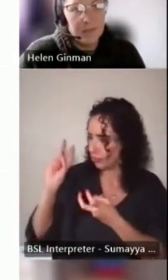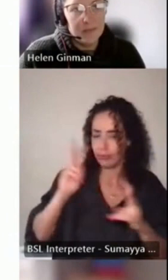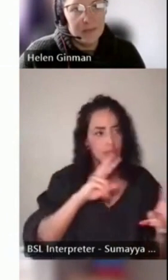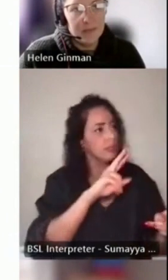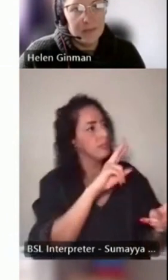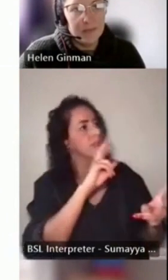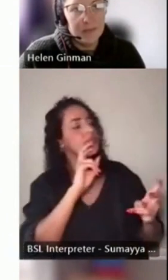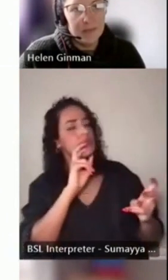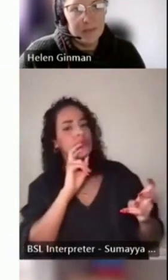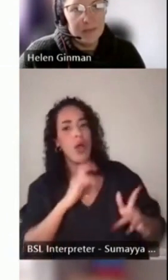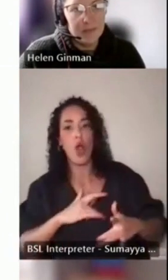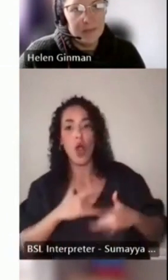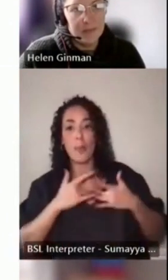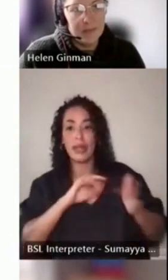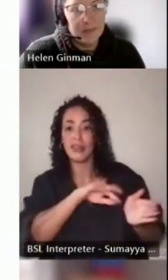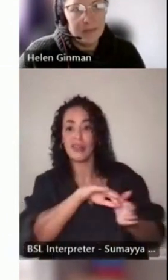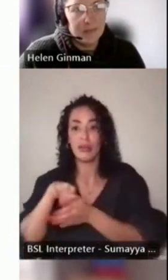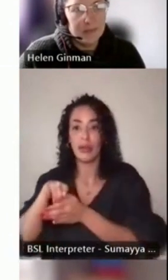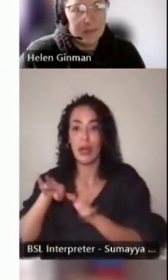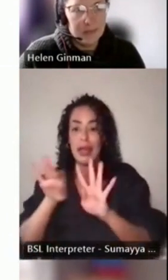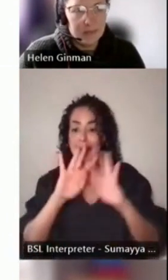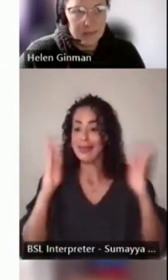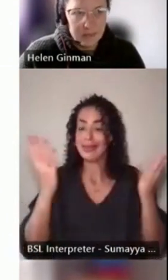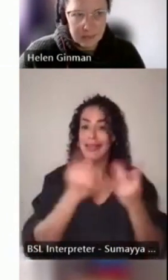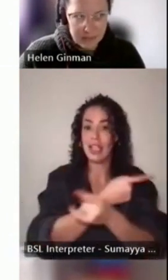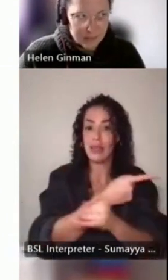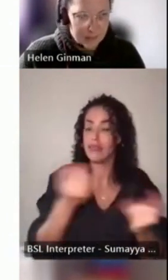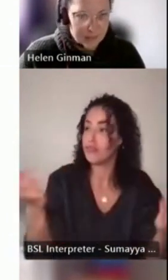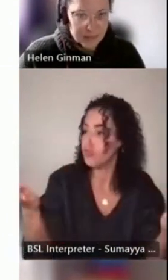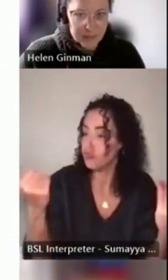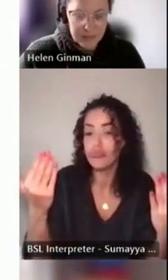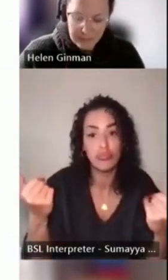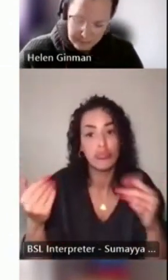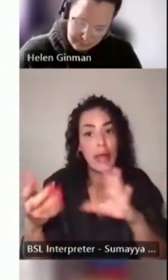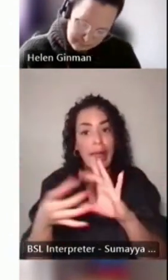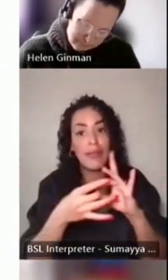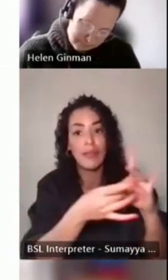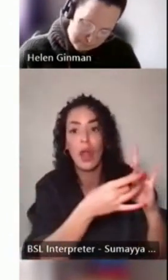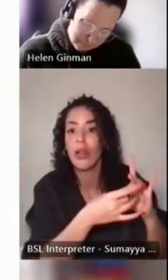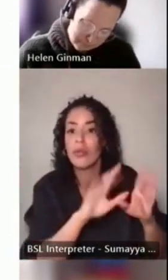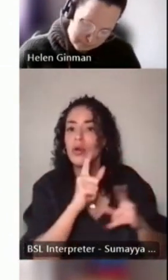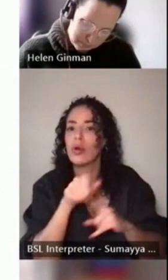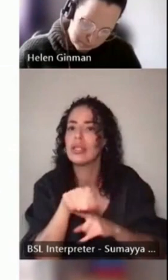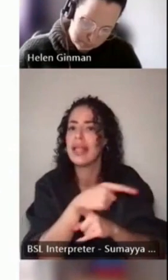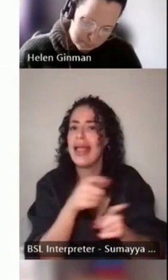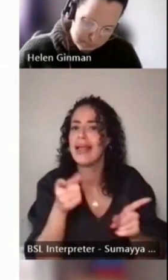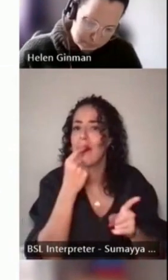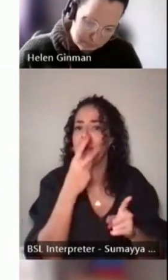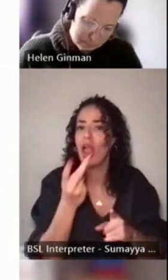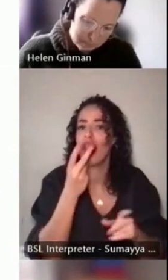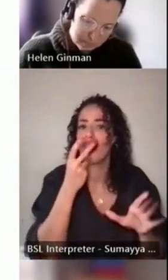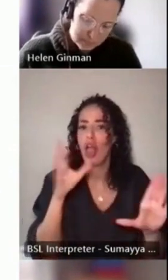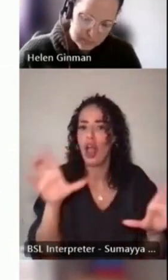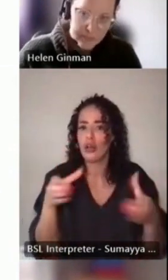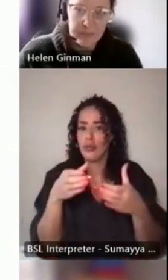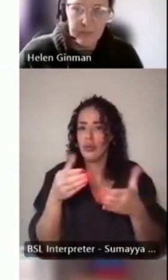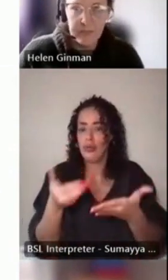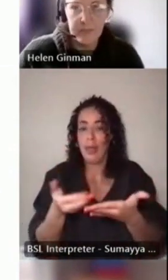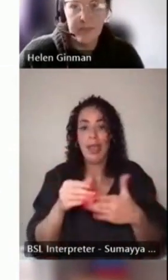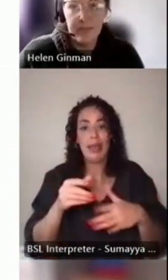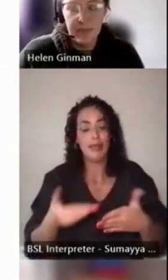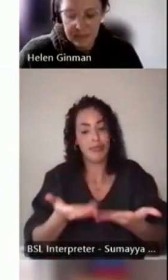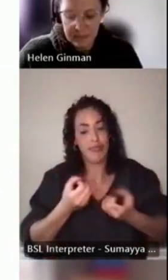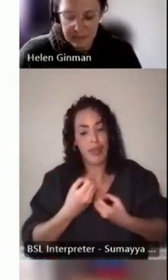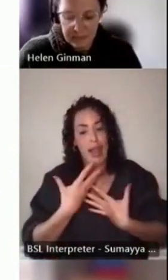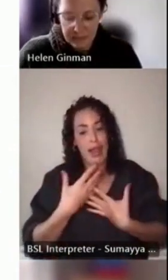it, involving the team, because they might be able to act as kind of a third party to provide a different perspective on it.